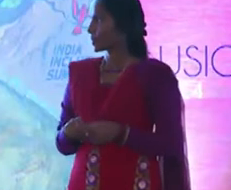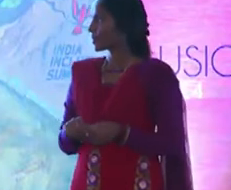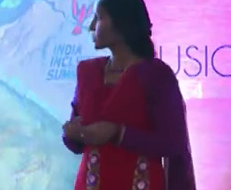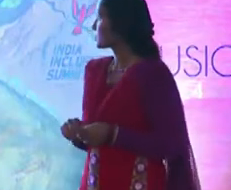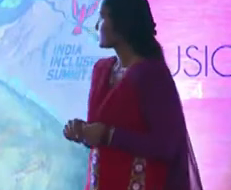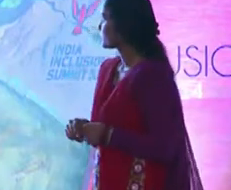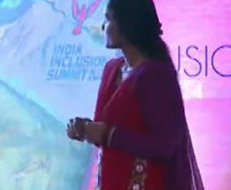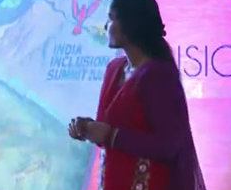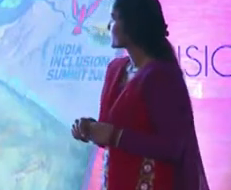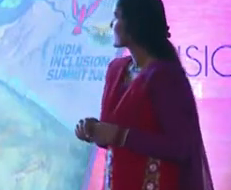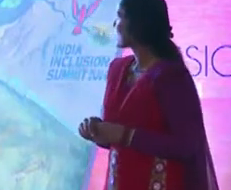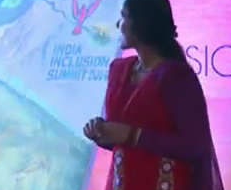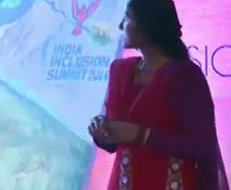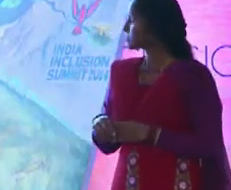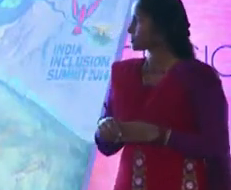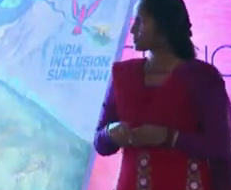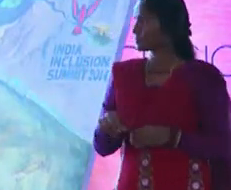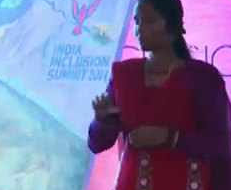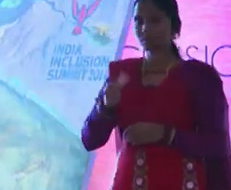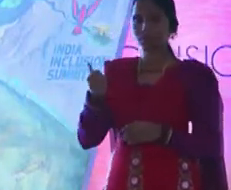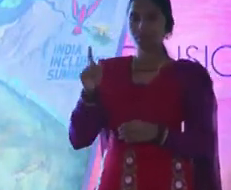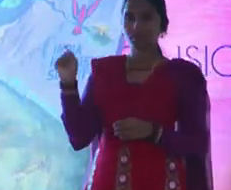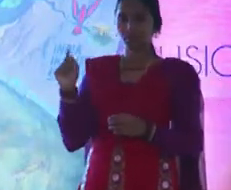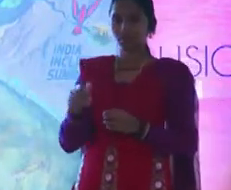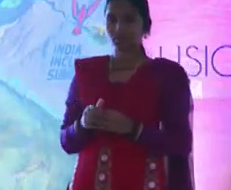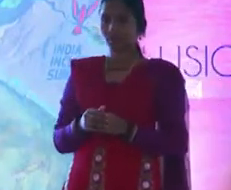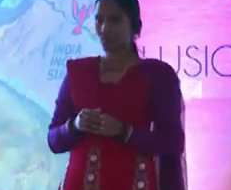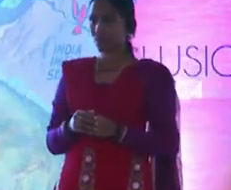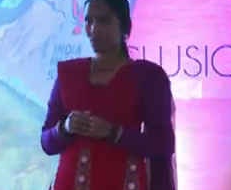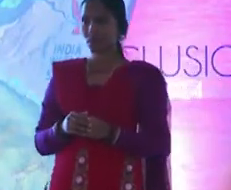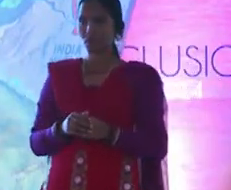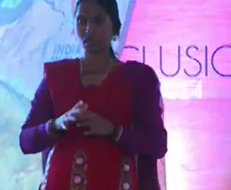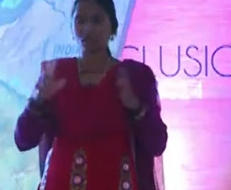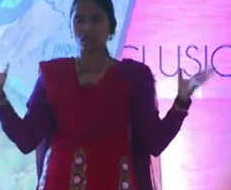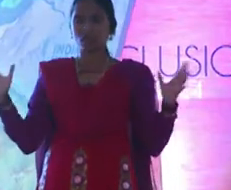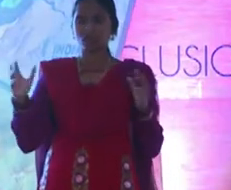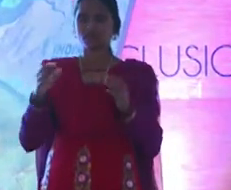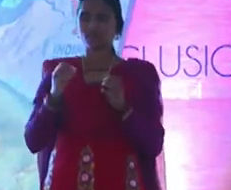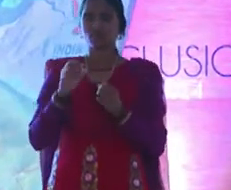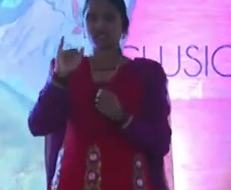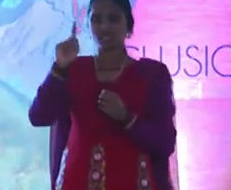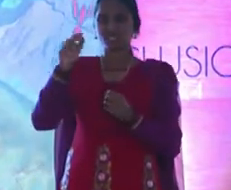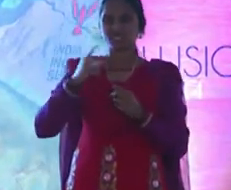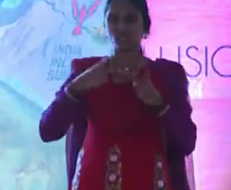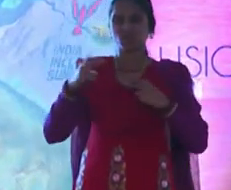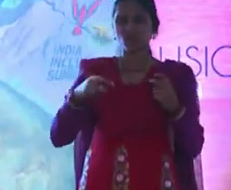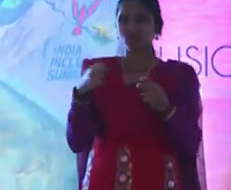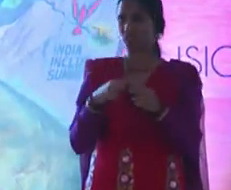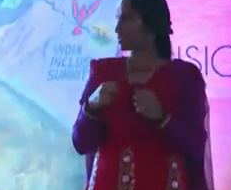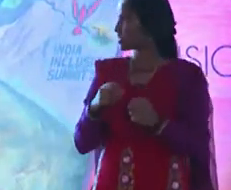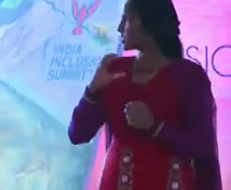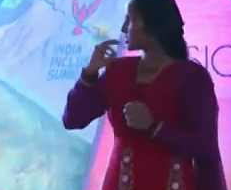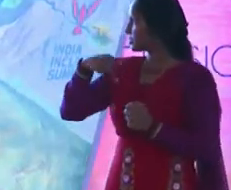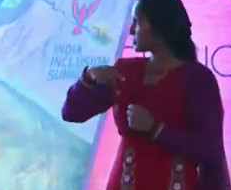to state for the EDIP scheme would be that in the EDIP scheme, we provide a large number of items for the leprosy